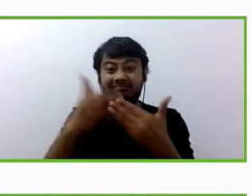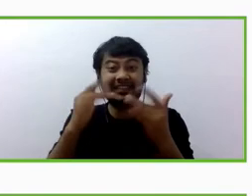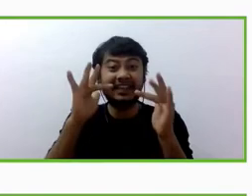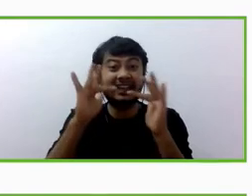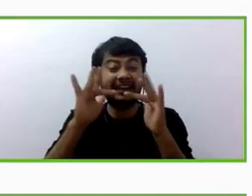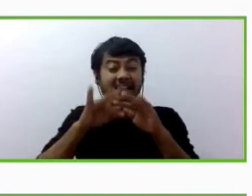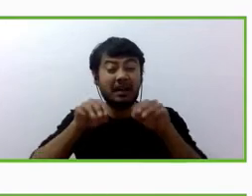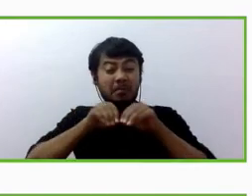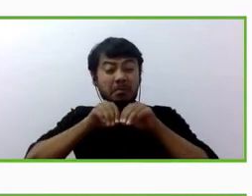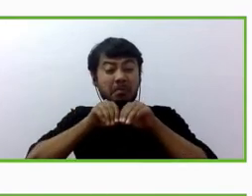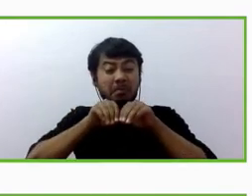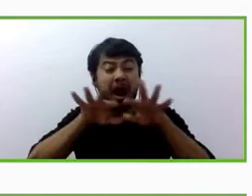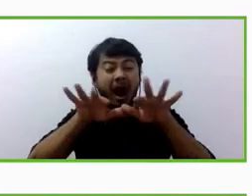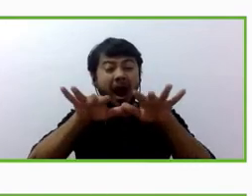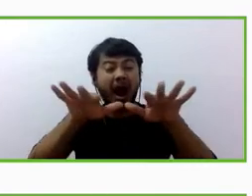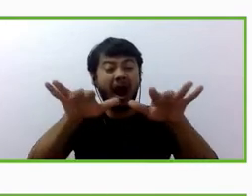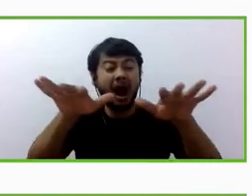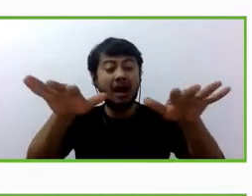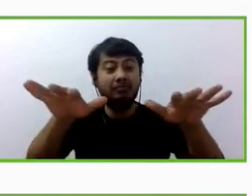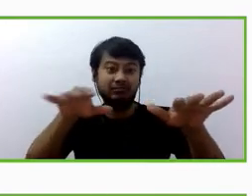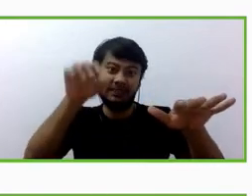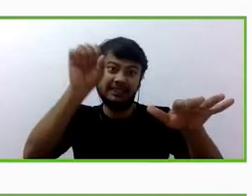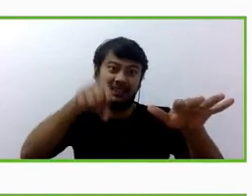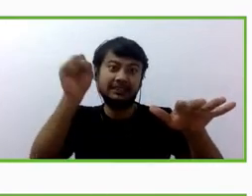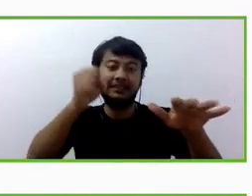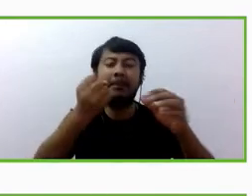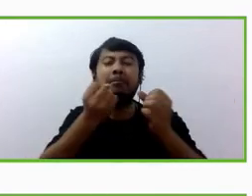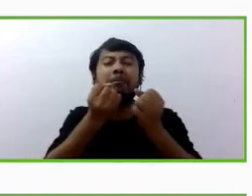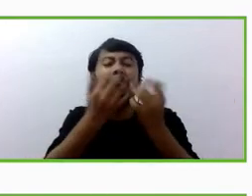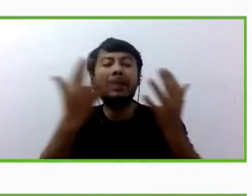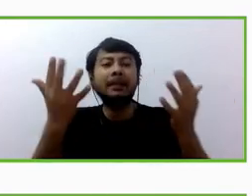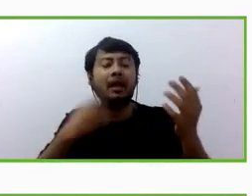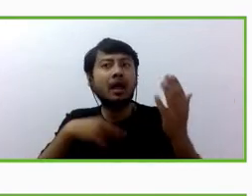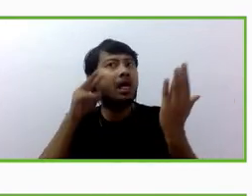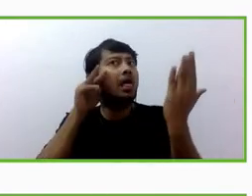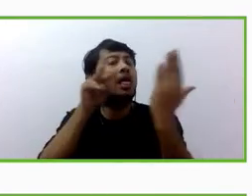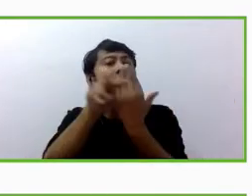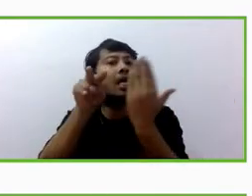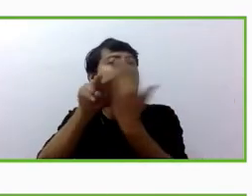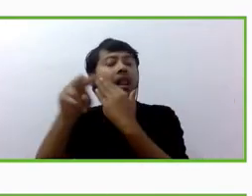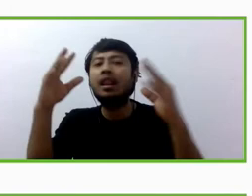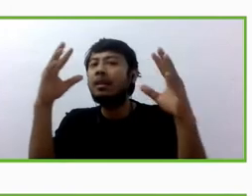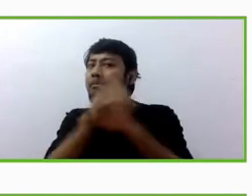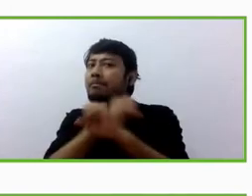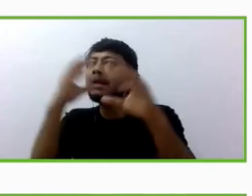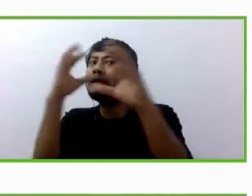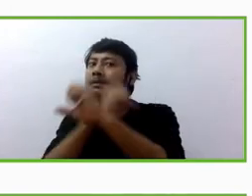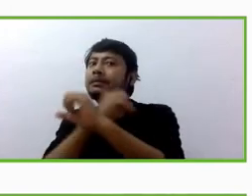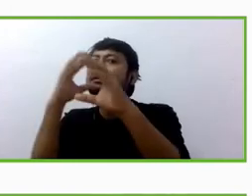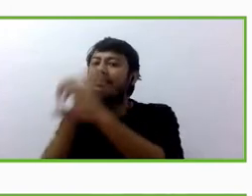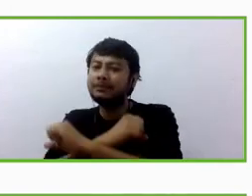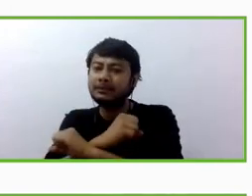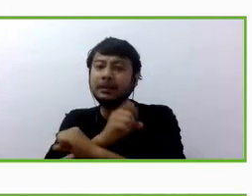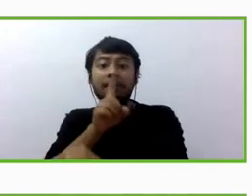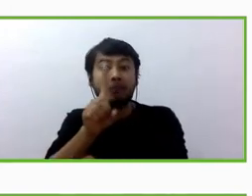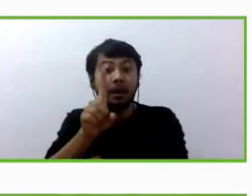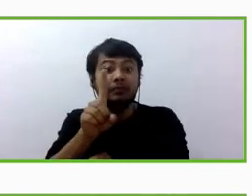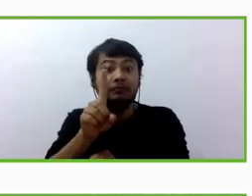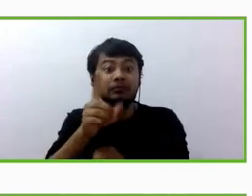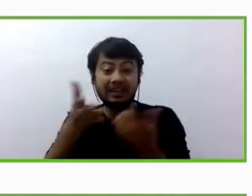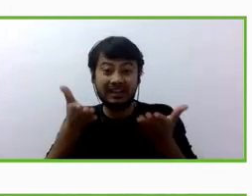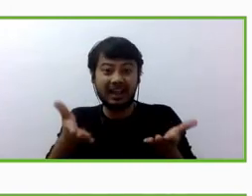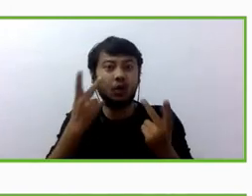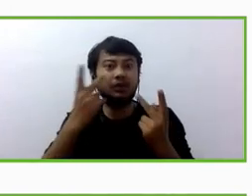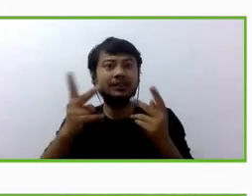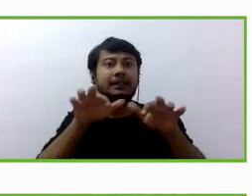evolution, I will argue that it's unquestionably true that computing power